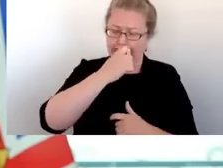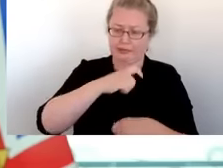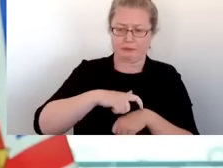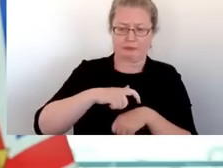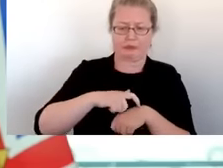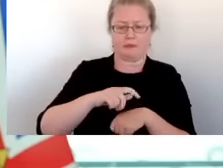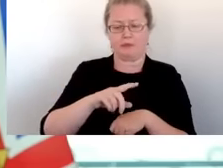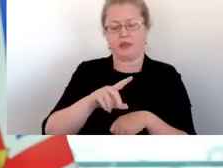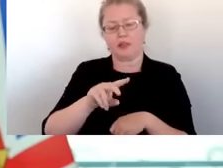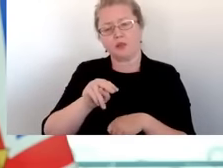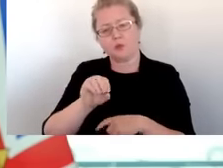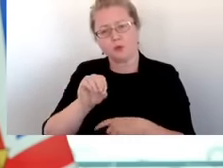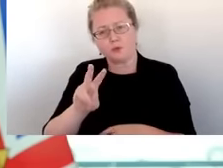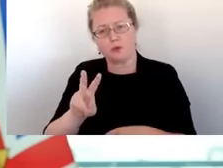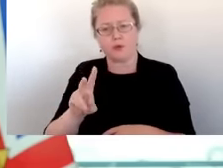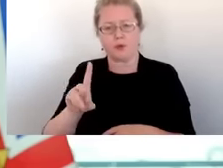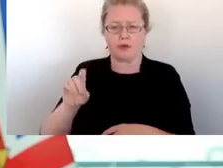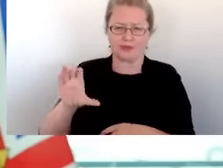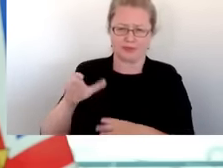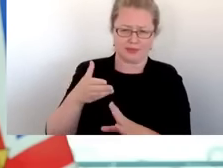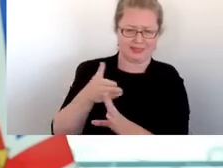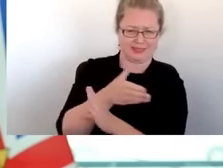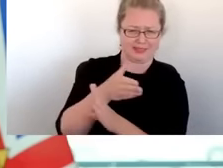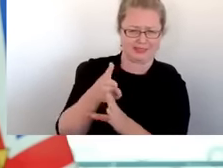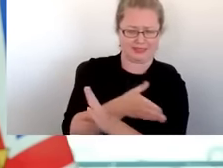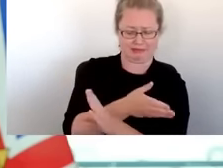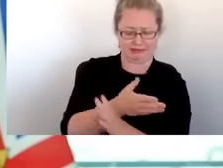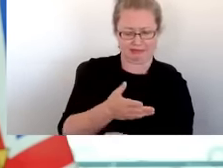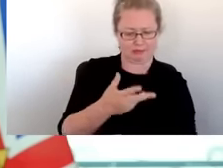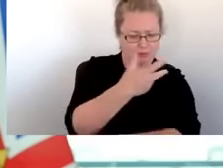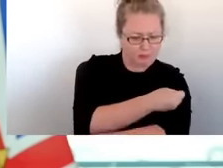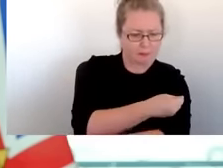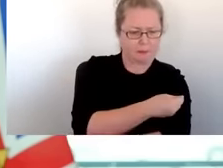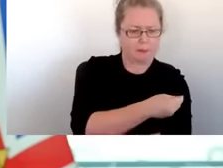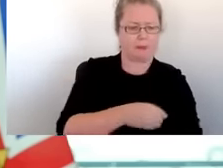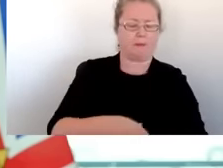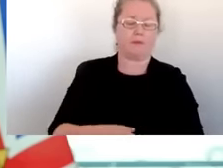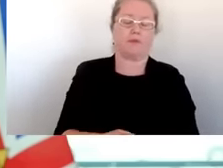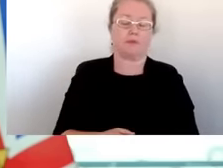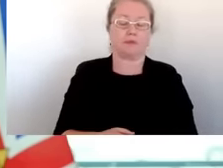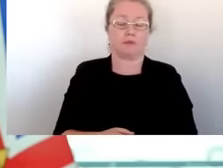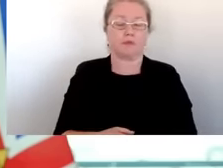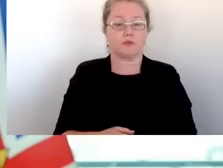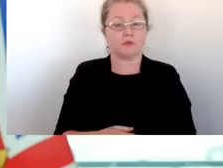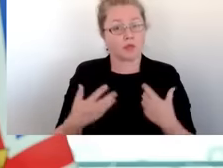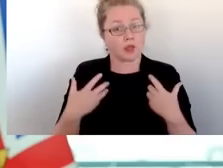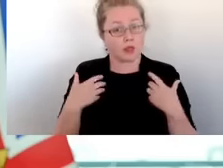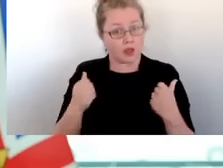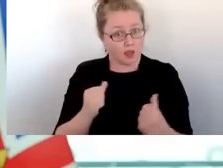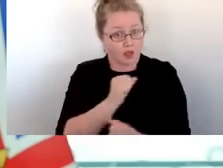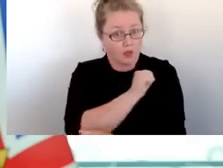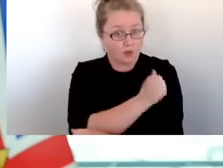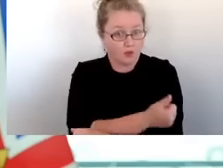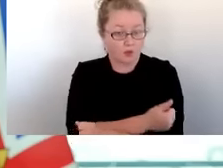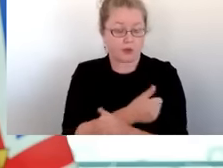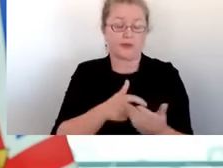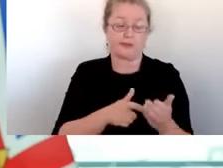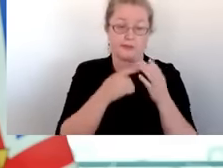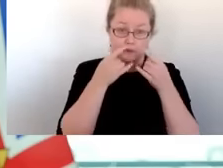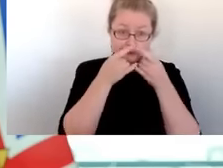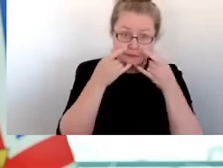respiratory season in November and December of this year. The health authorities, not only will they have mass clinics, but they